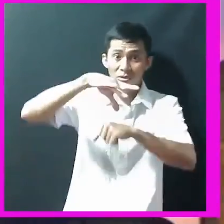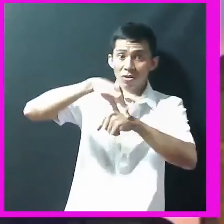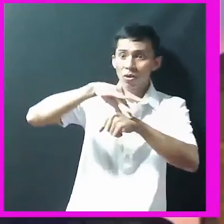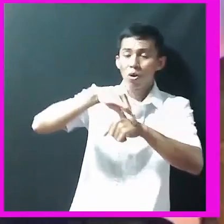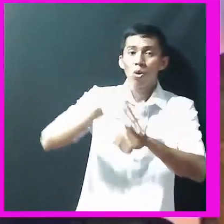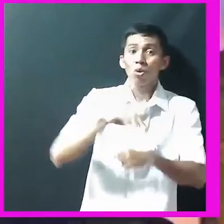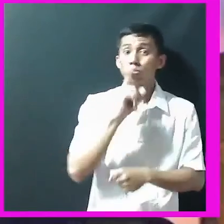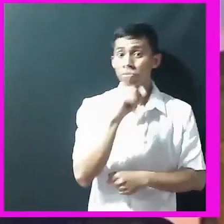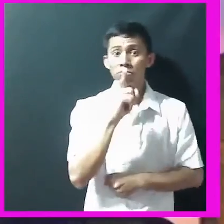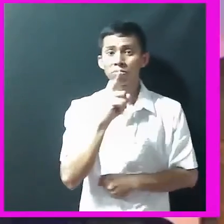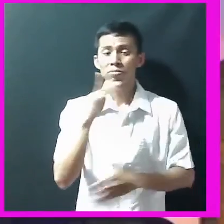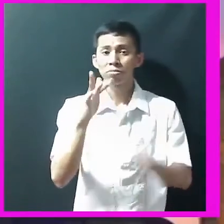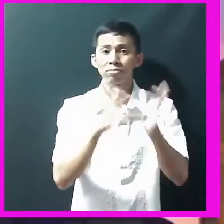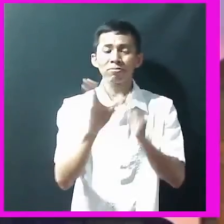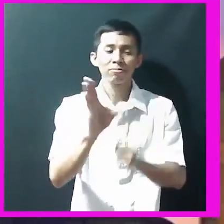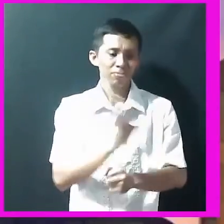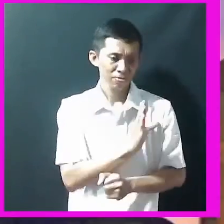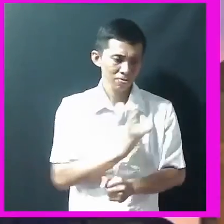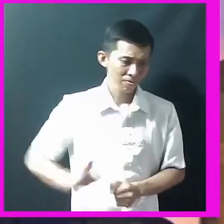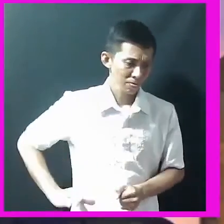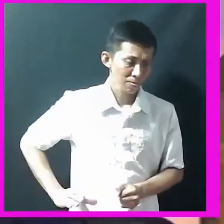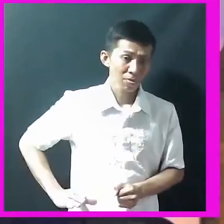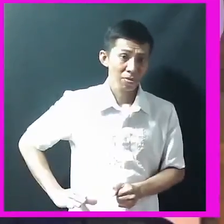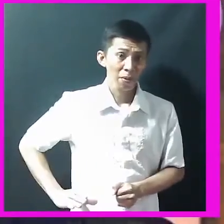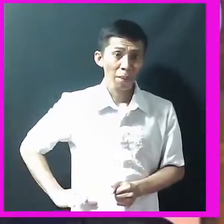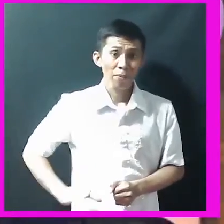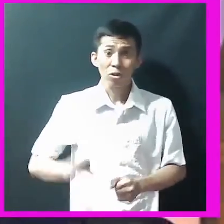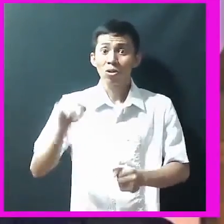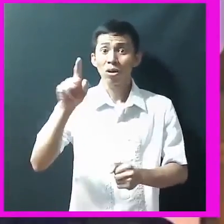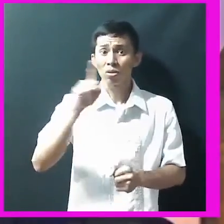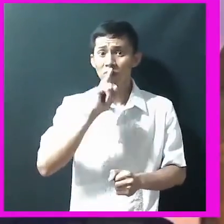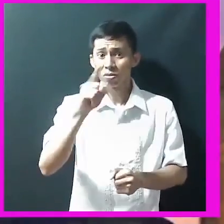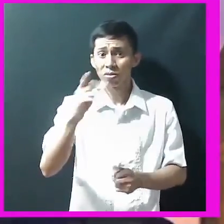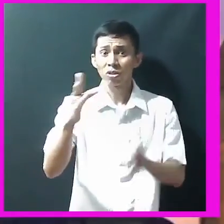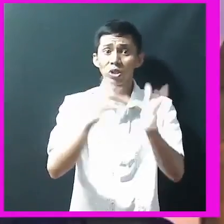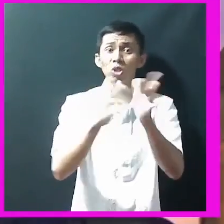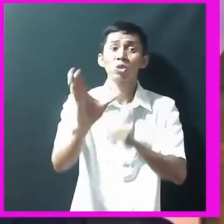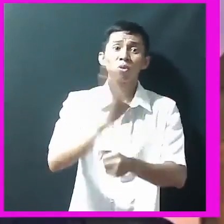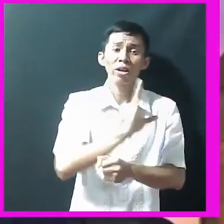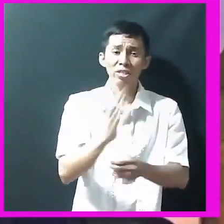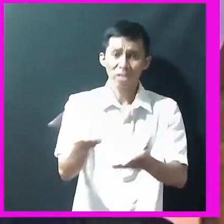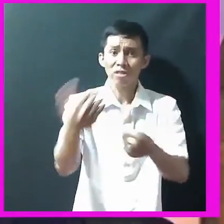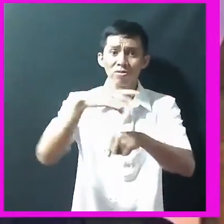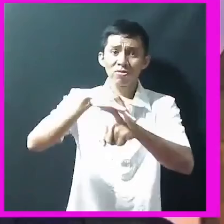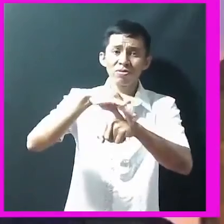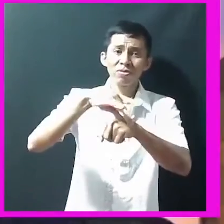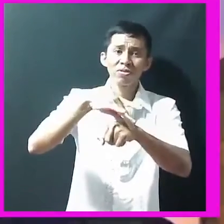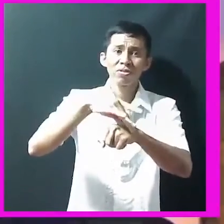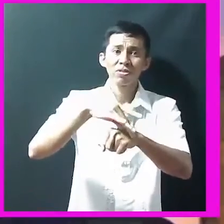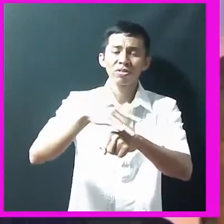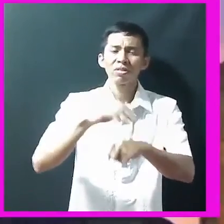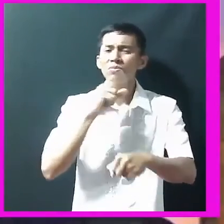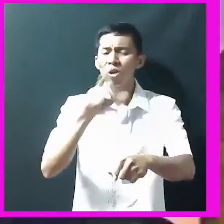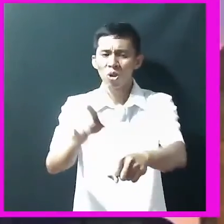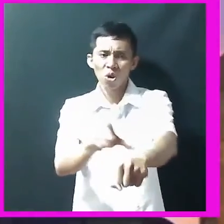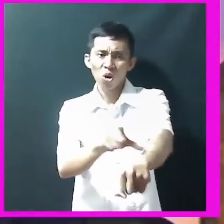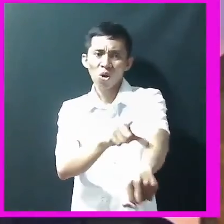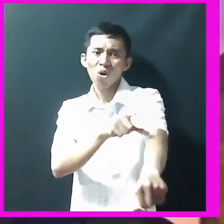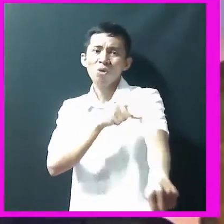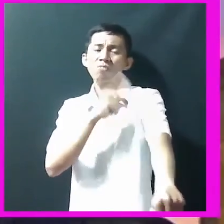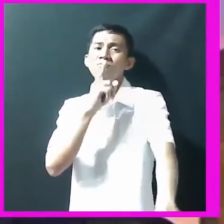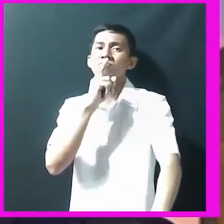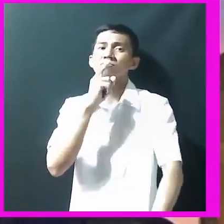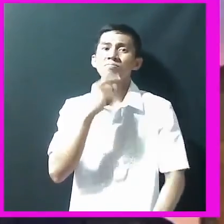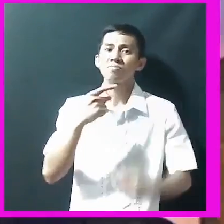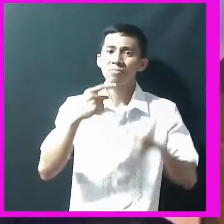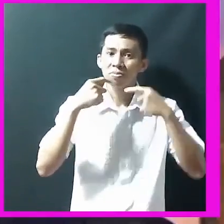Kasi MacArthur ningon, I shall return. Si Jesus Christ, mubalik. Hello? Hindi na dapat na ako, task on ako, Sultiani, because your